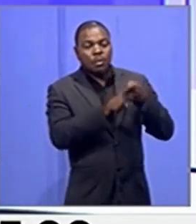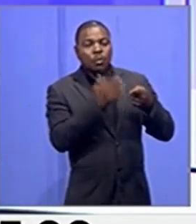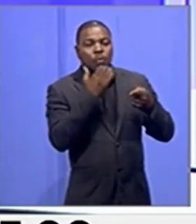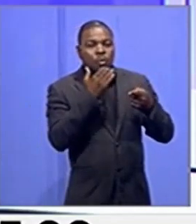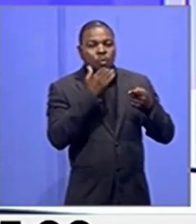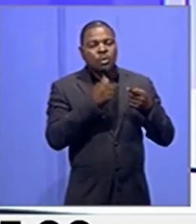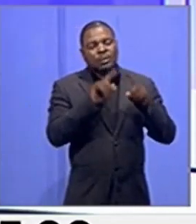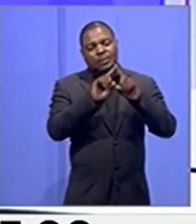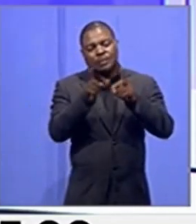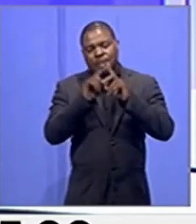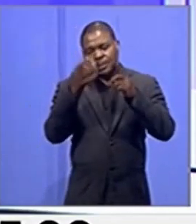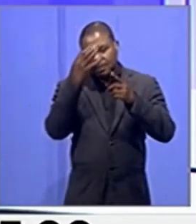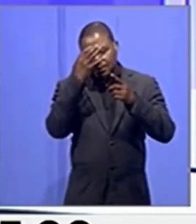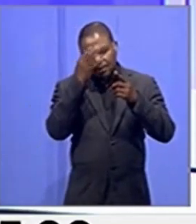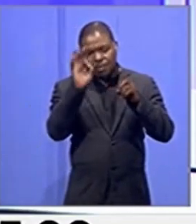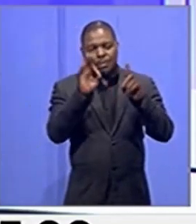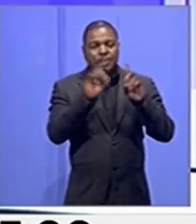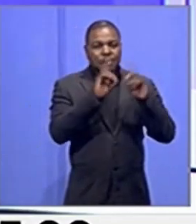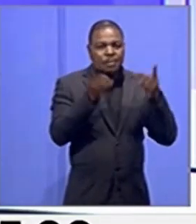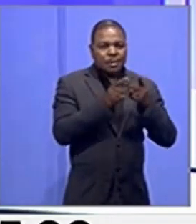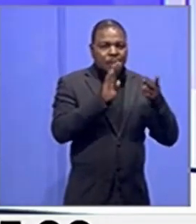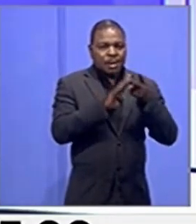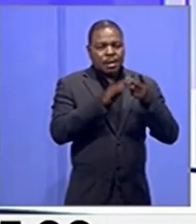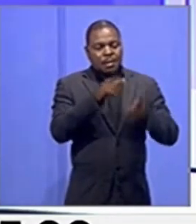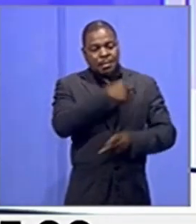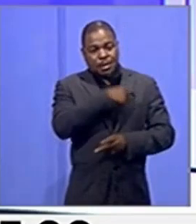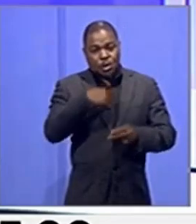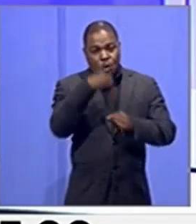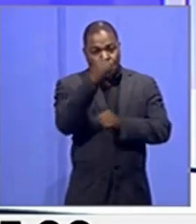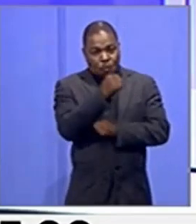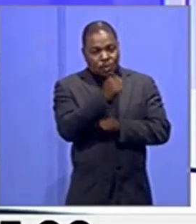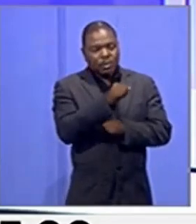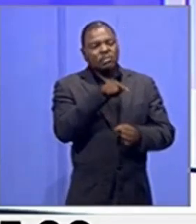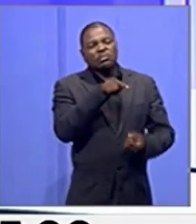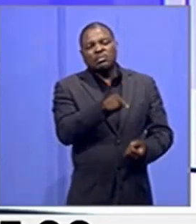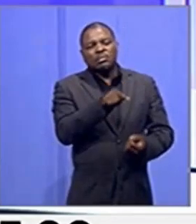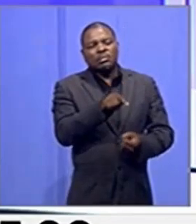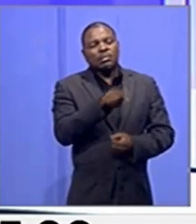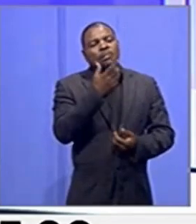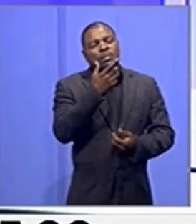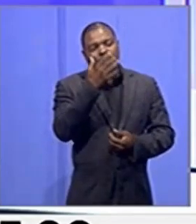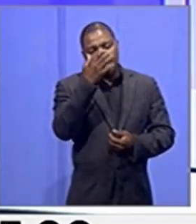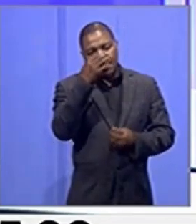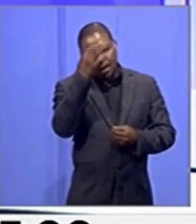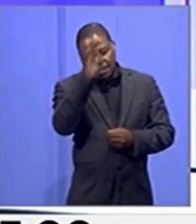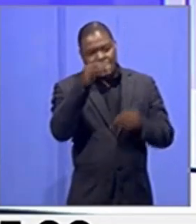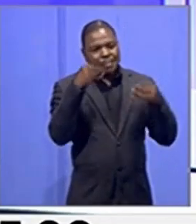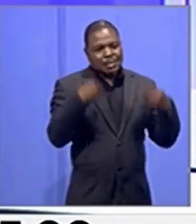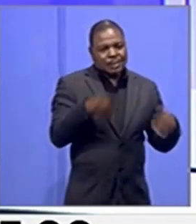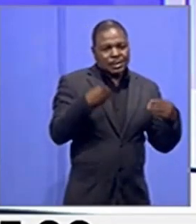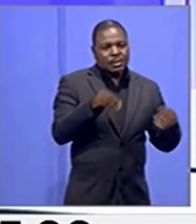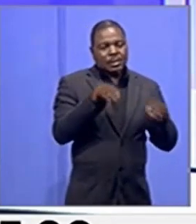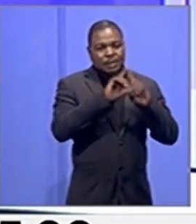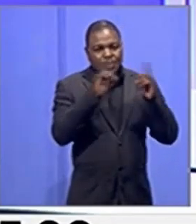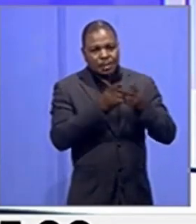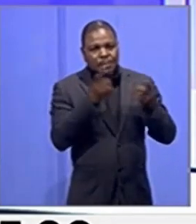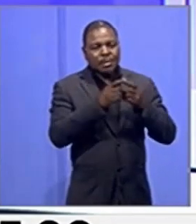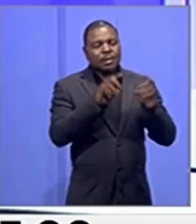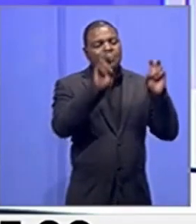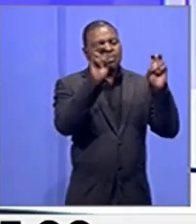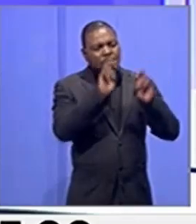tše di fapafapanego go akaretšwa kantoro ya mopresidente, kgoro ya dikgwebo tša mmušo, kgoro ya diminerale le